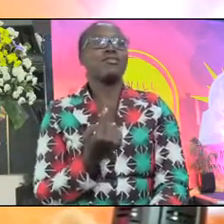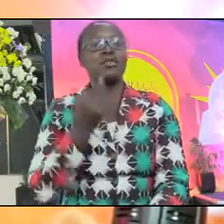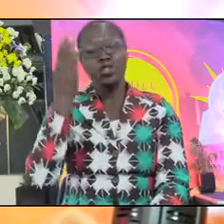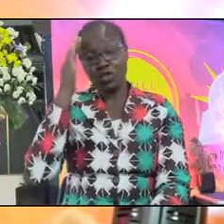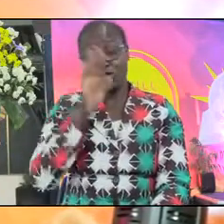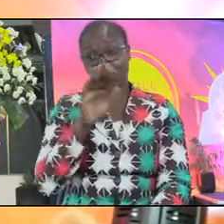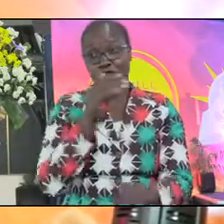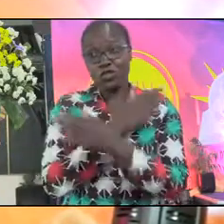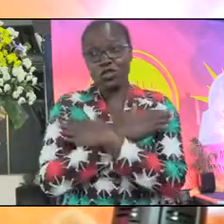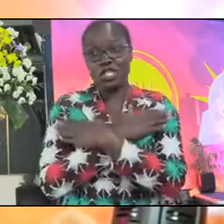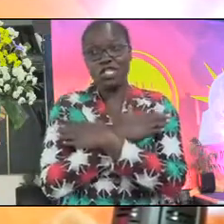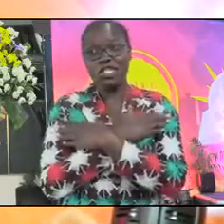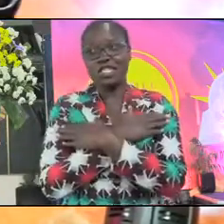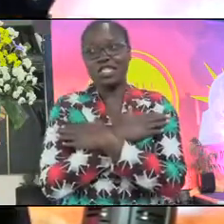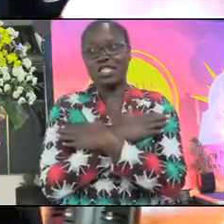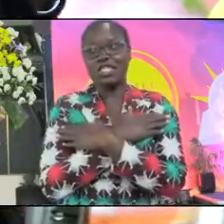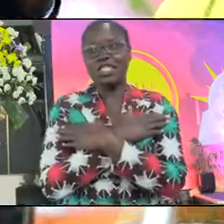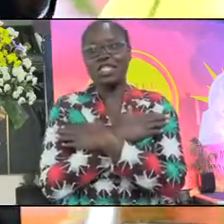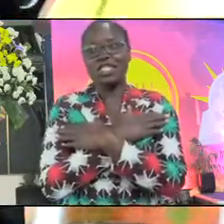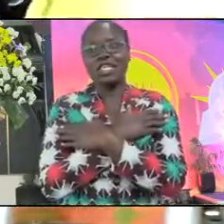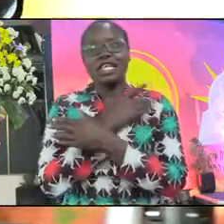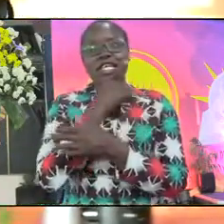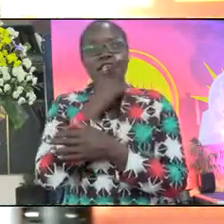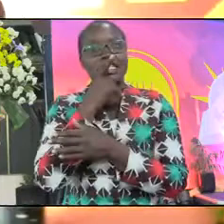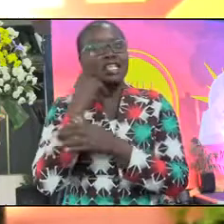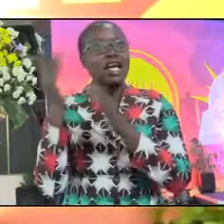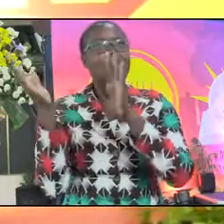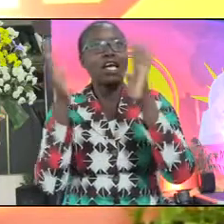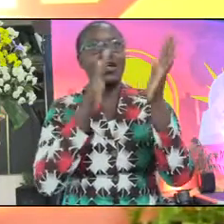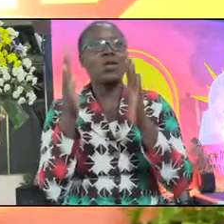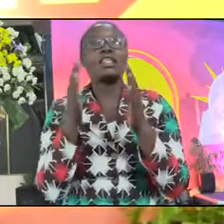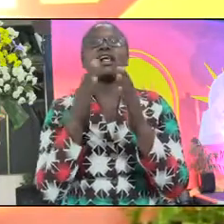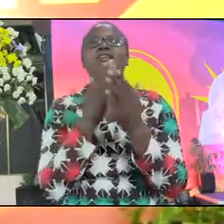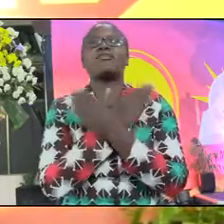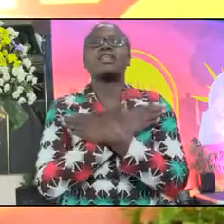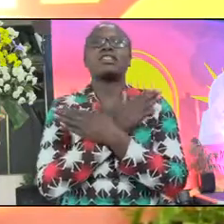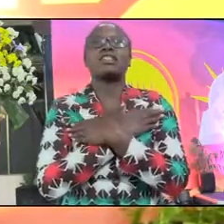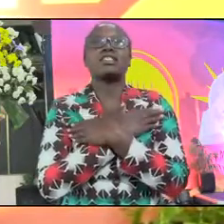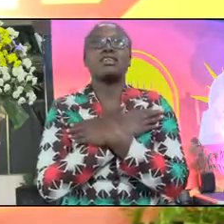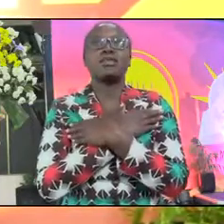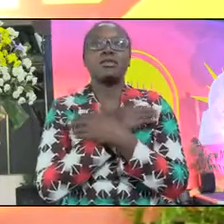You know those kind of friends? They're called dry weather friends.